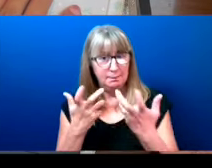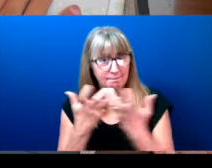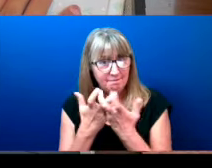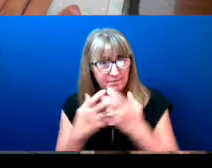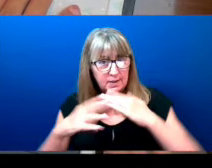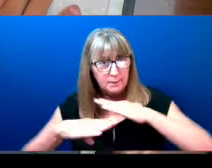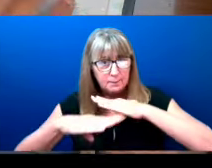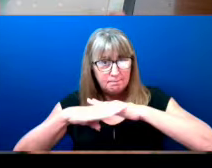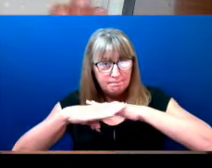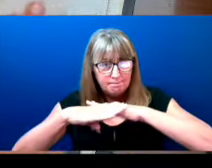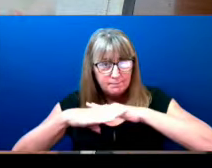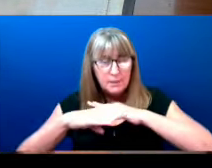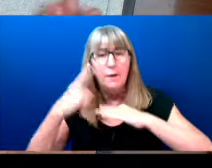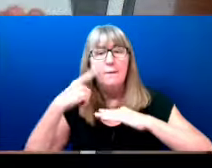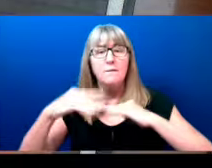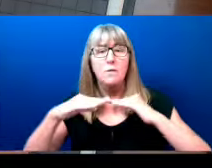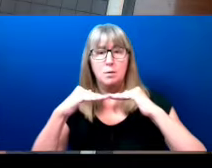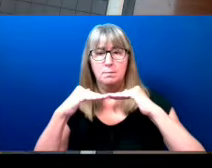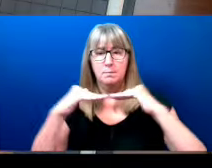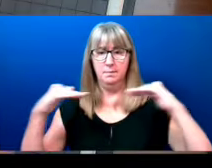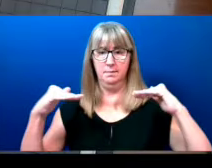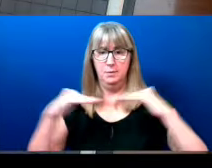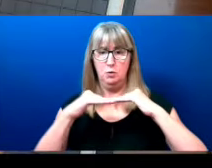Make sure that's good straight.